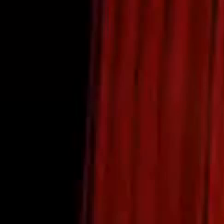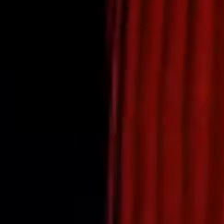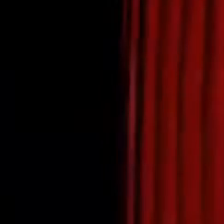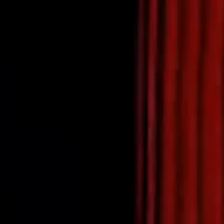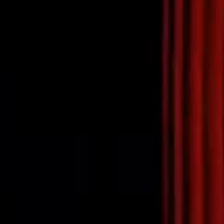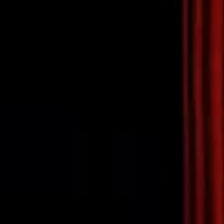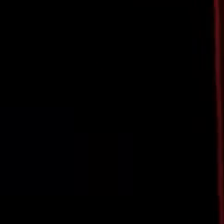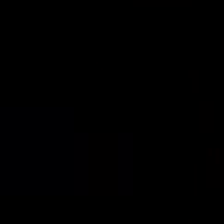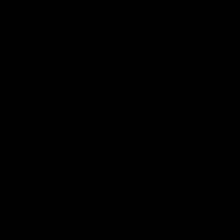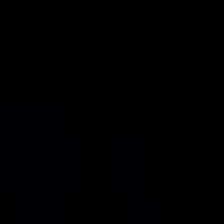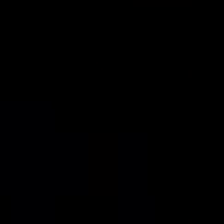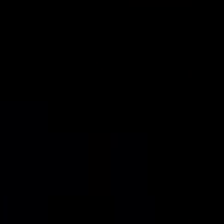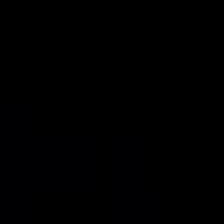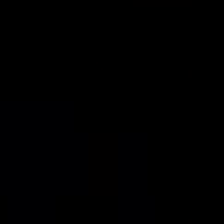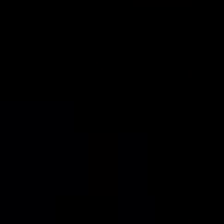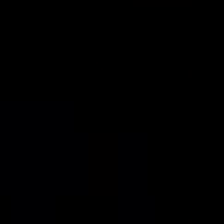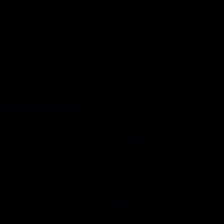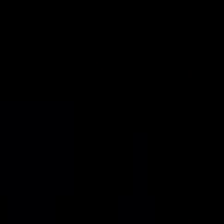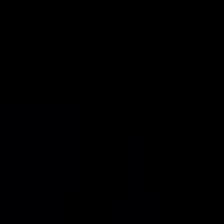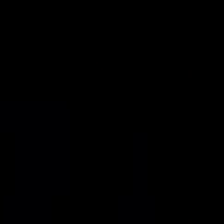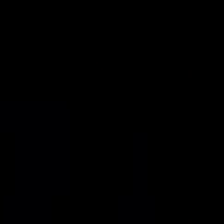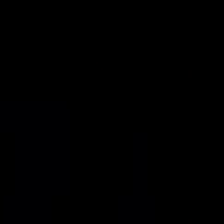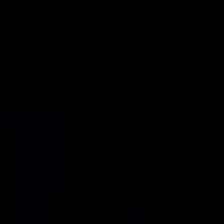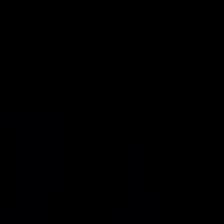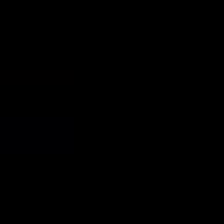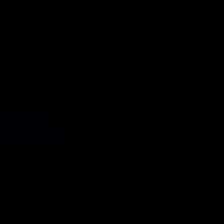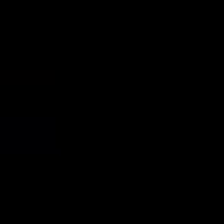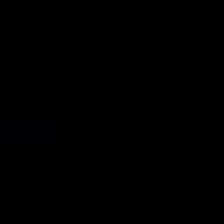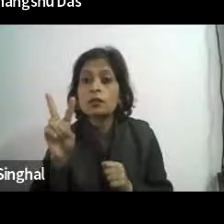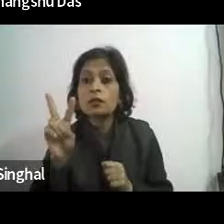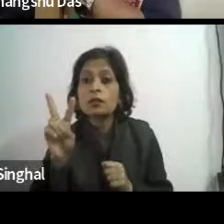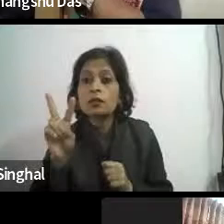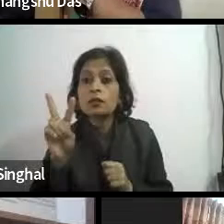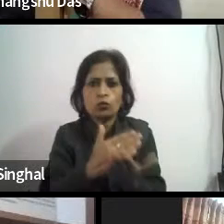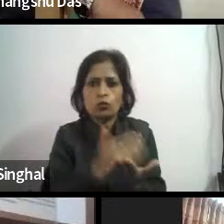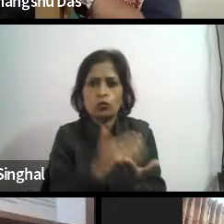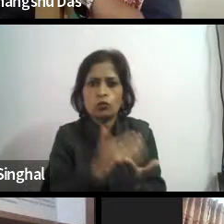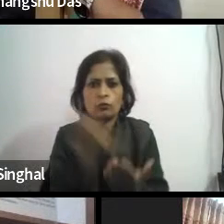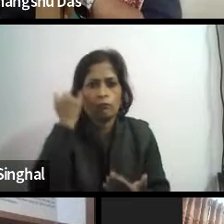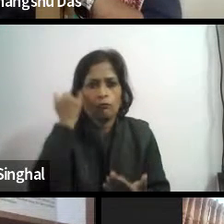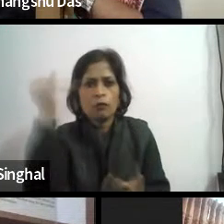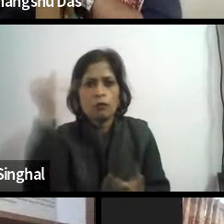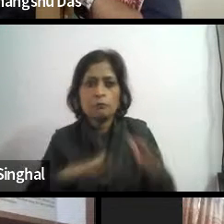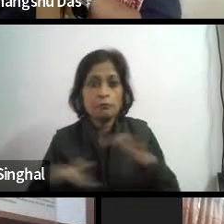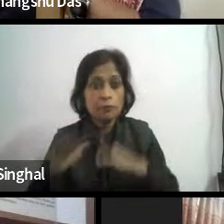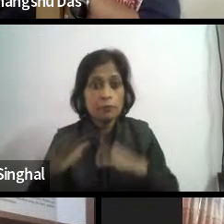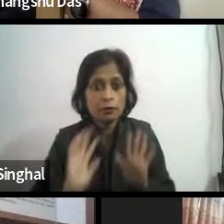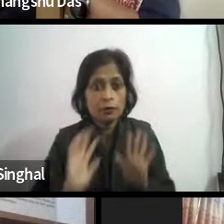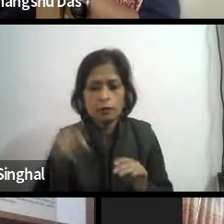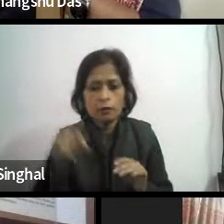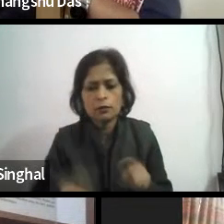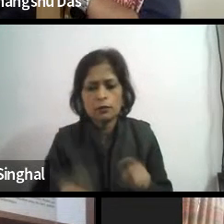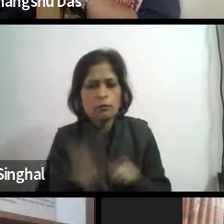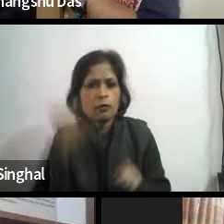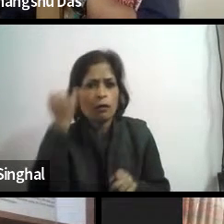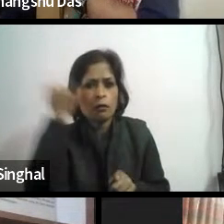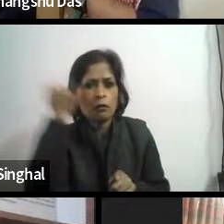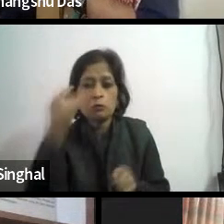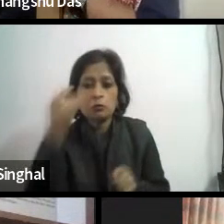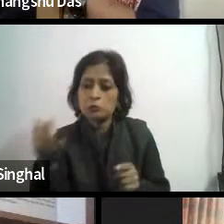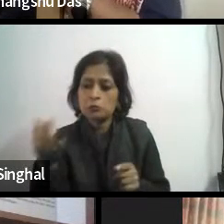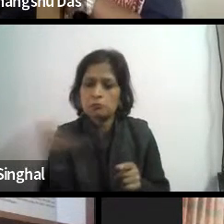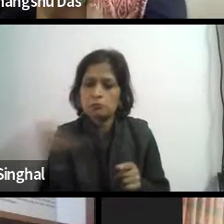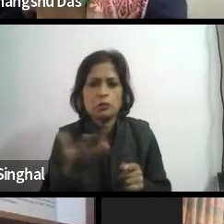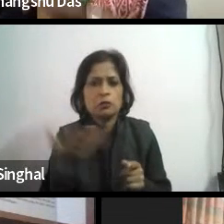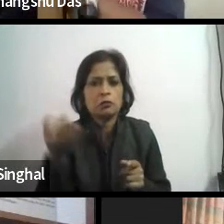2018, the department reverberated with a new dynamism and determination to make a difference. When Ma'am took